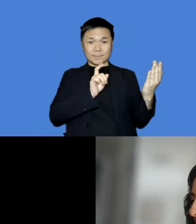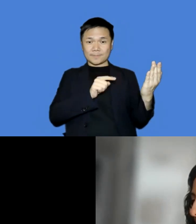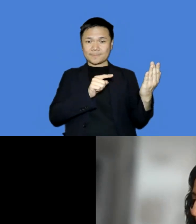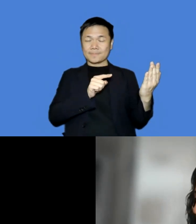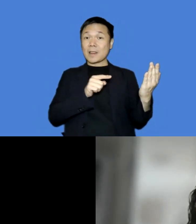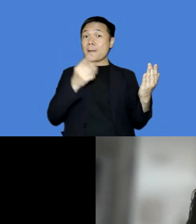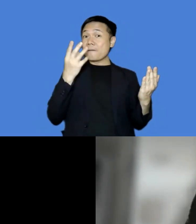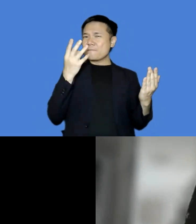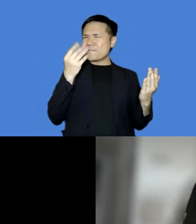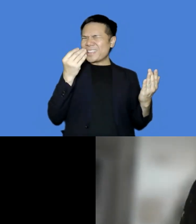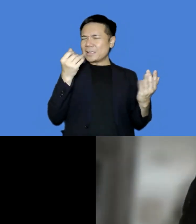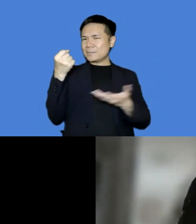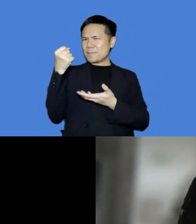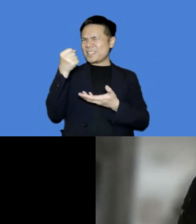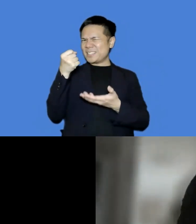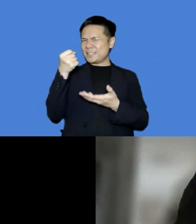funding,